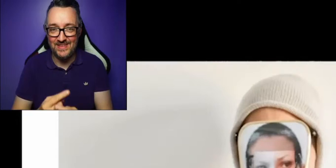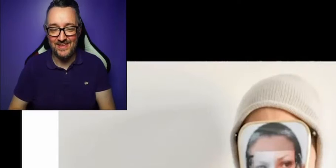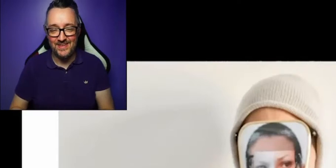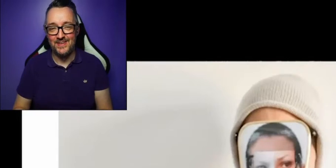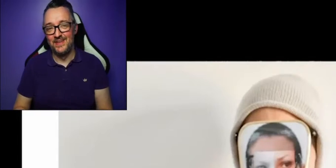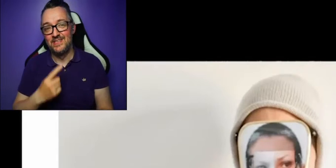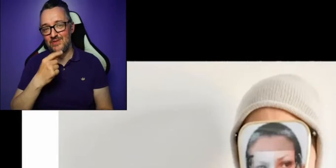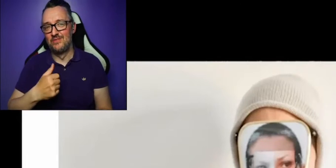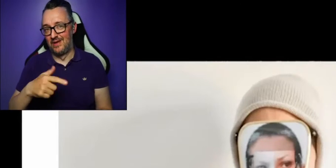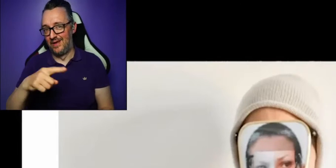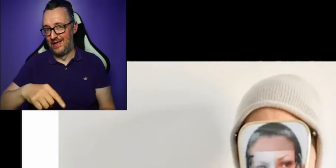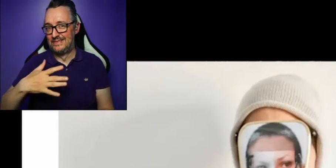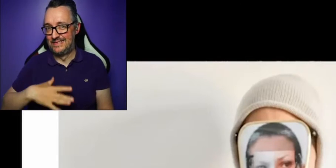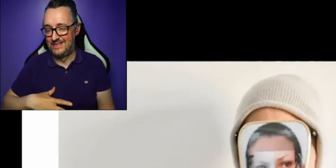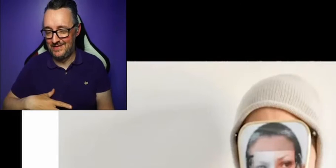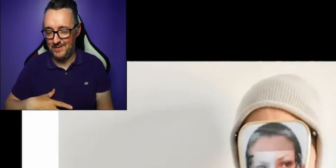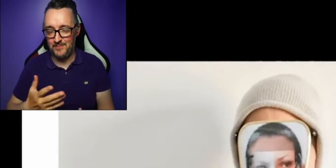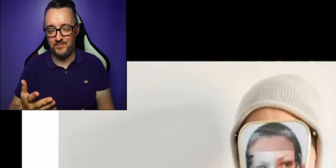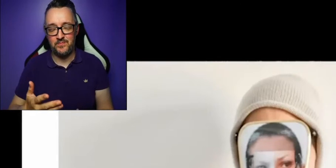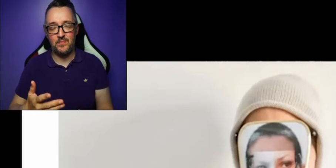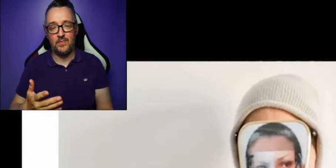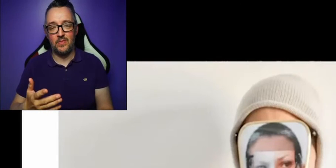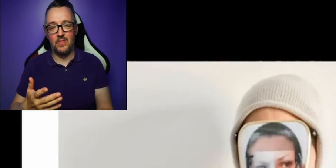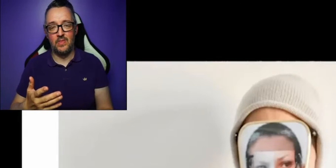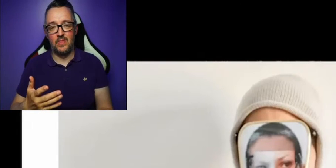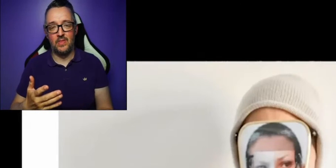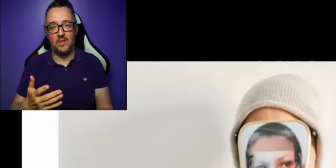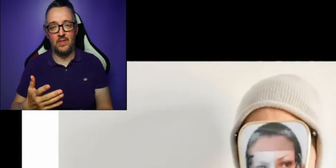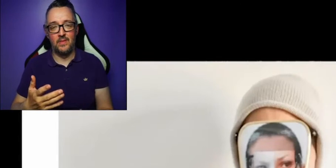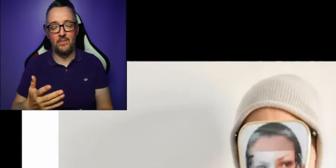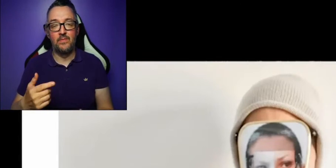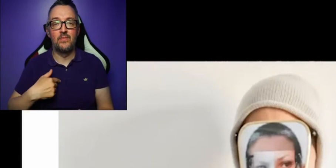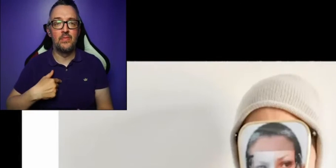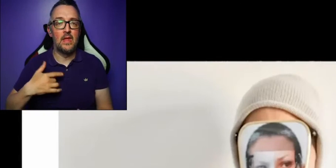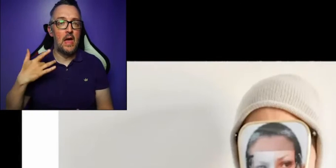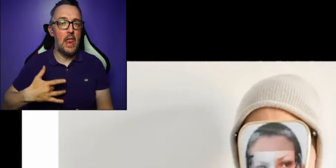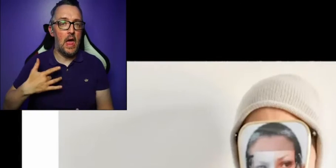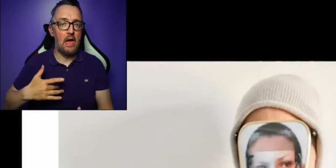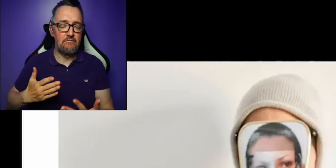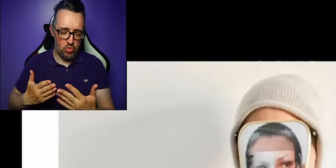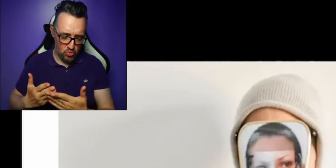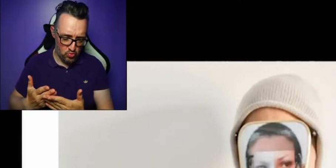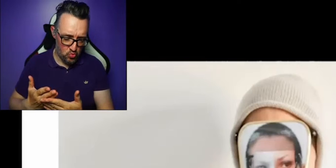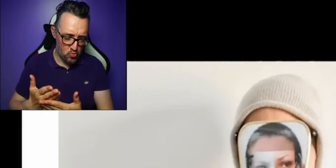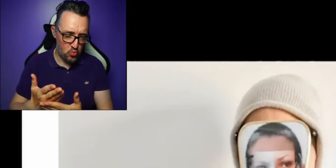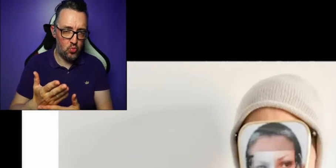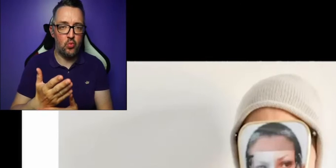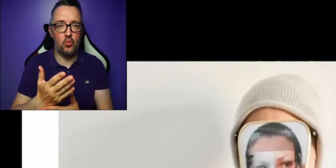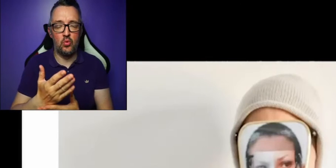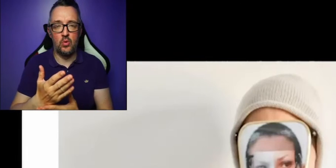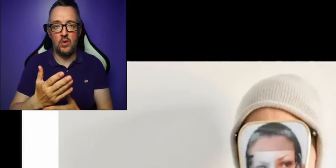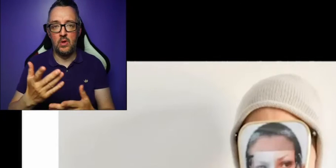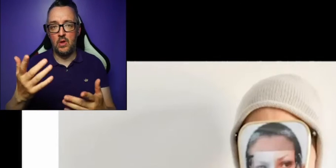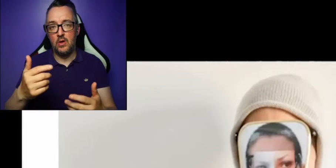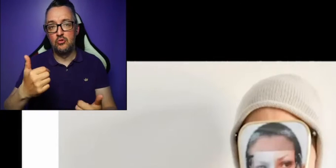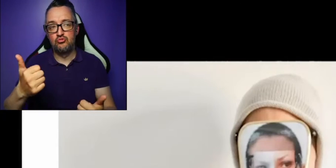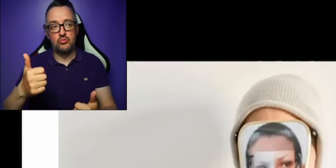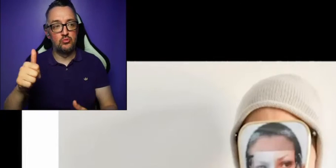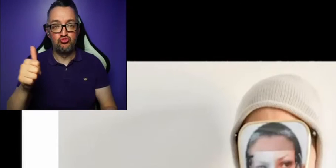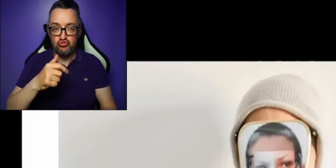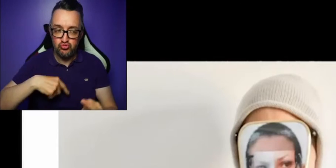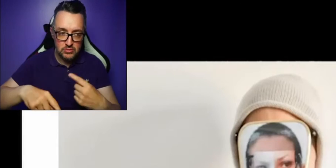I know. We all need a bit of that. But I think, like you said, I think it's all throughout our lives, I think it's great for us to always be learning